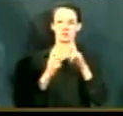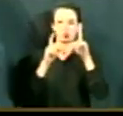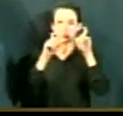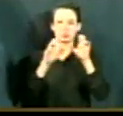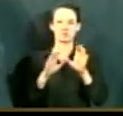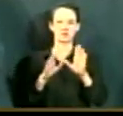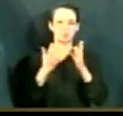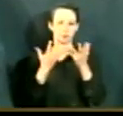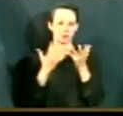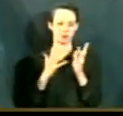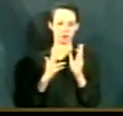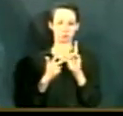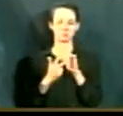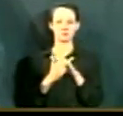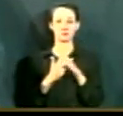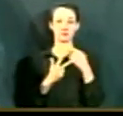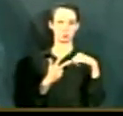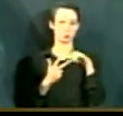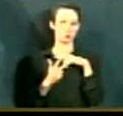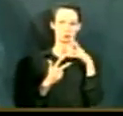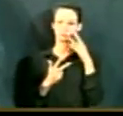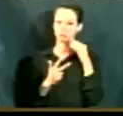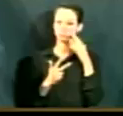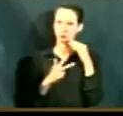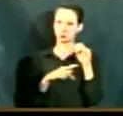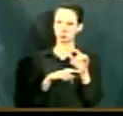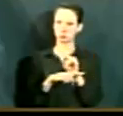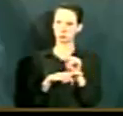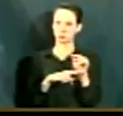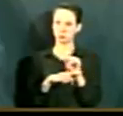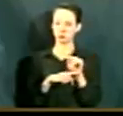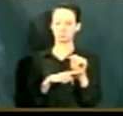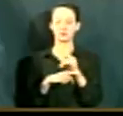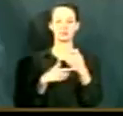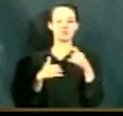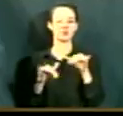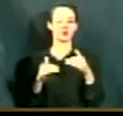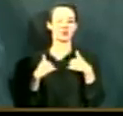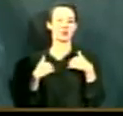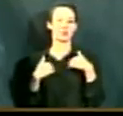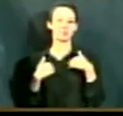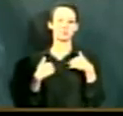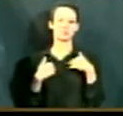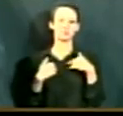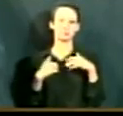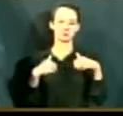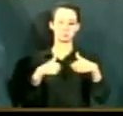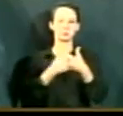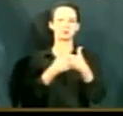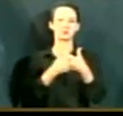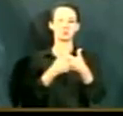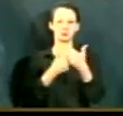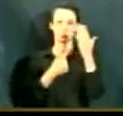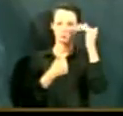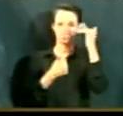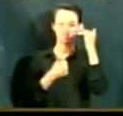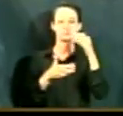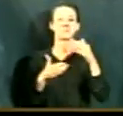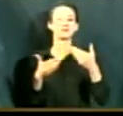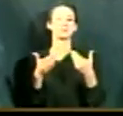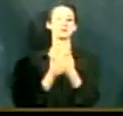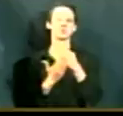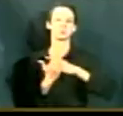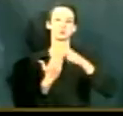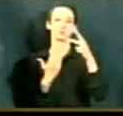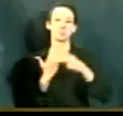We were well trained, and there were still tears because it was very new and we were